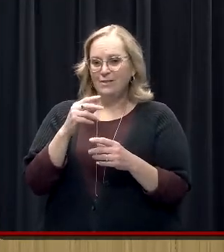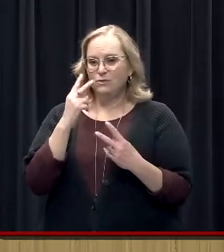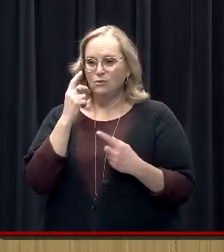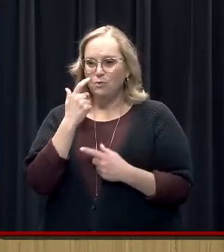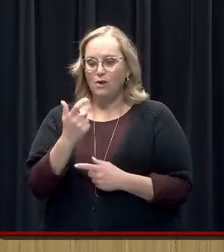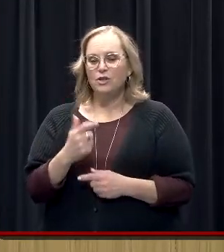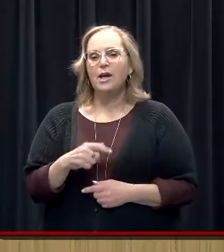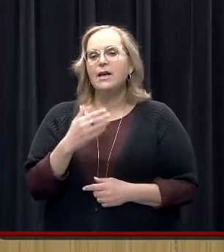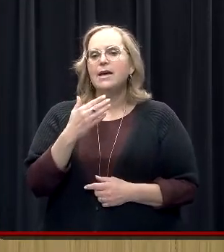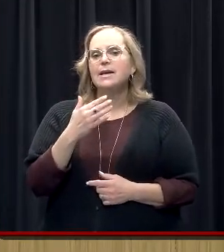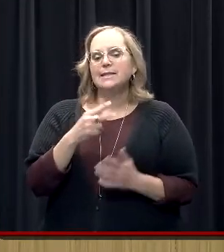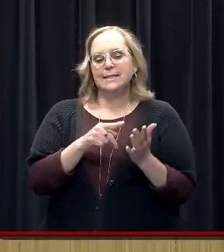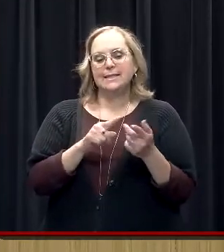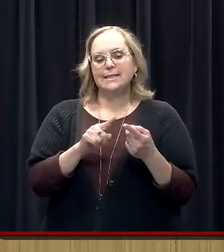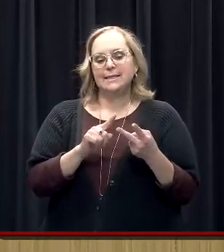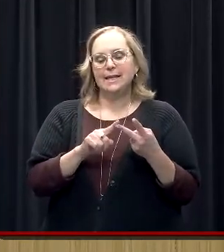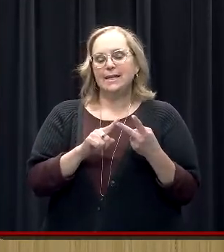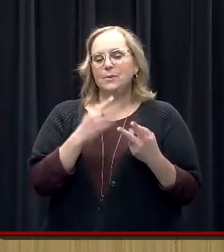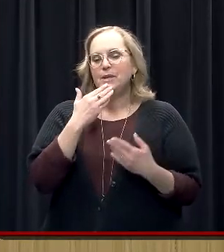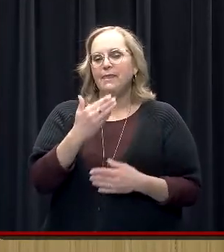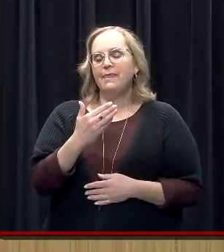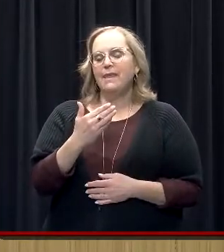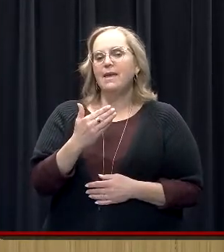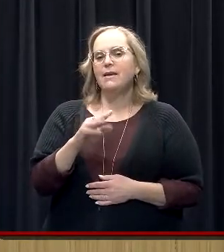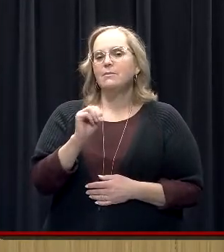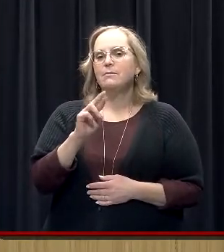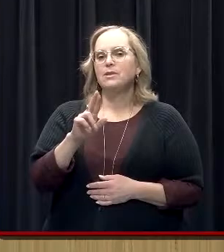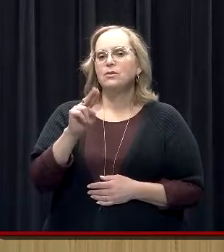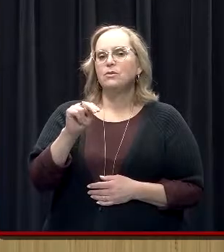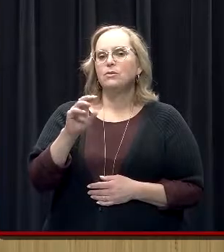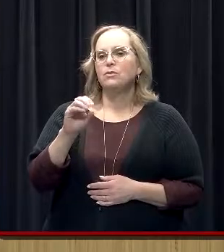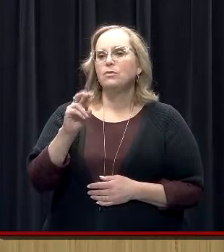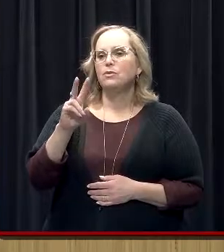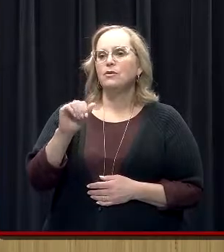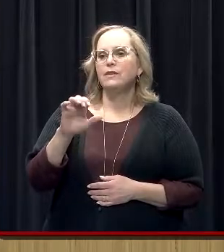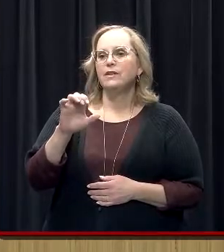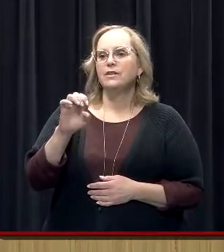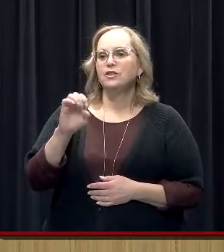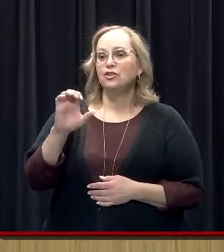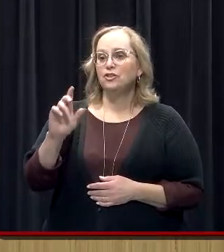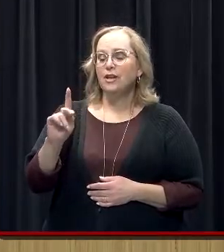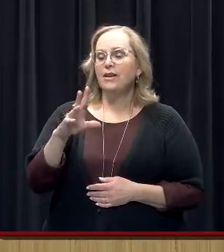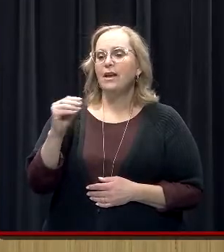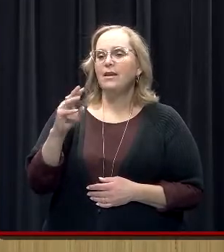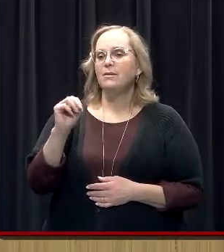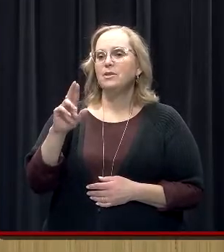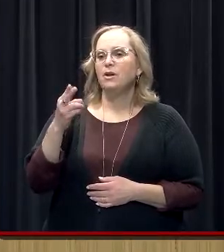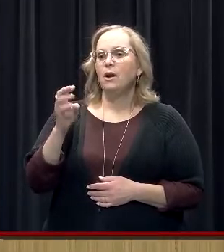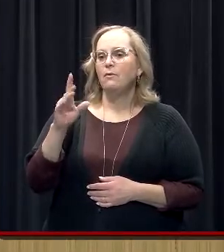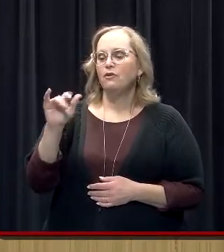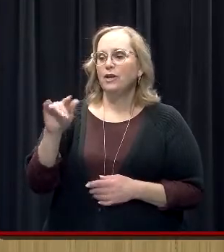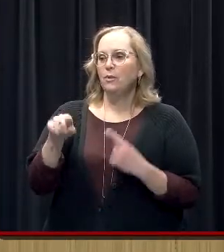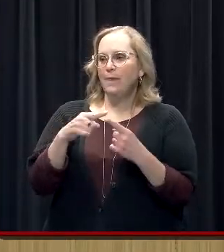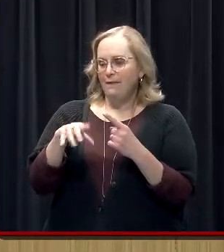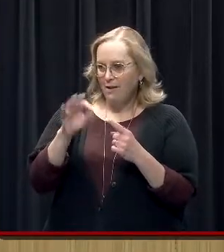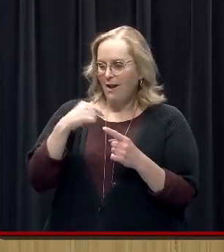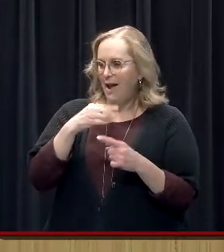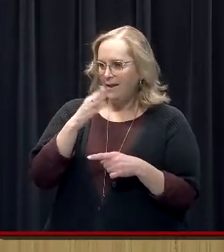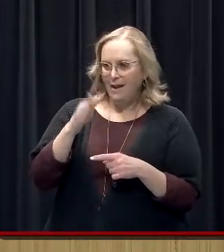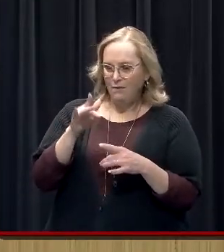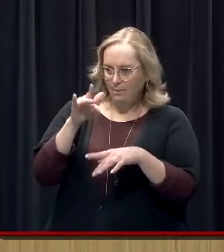Novacek and Mr. Humphrey for giving me a little tour of Olathe West. Once they found out I had never been to Olathe West, they wanted to give